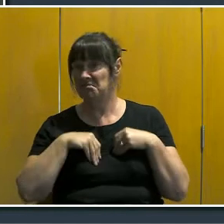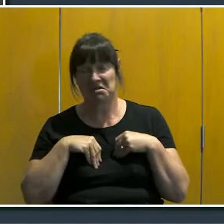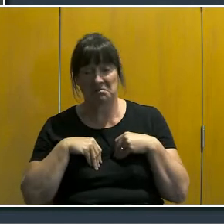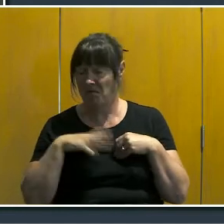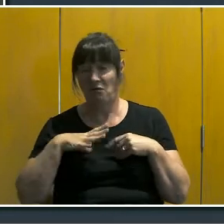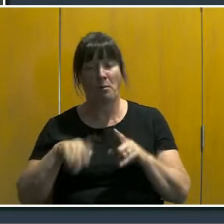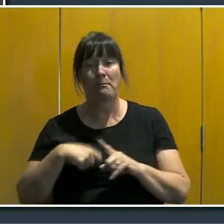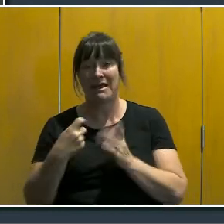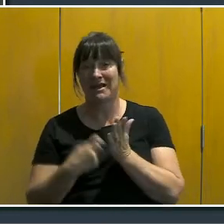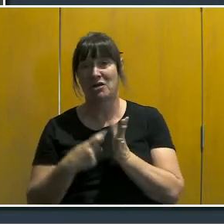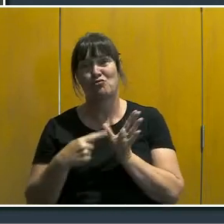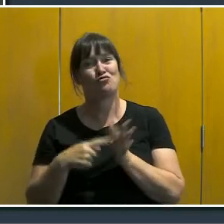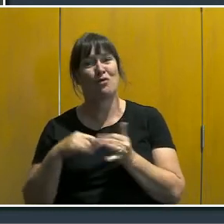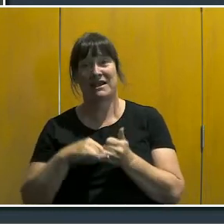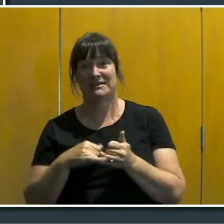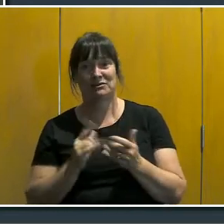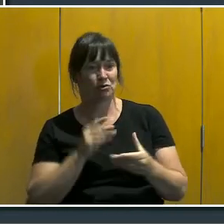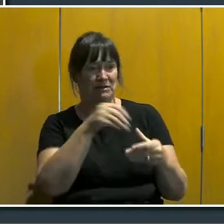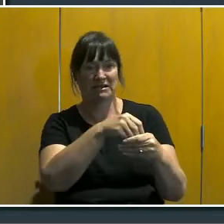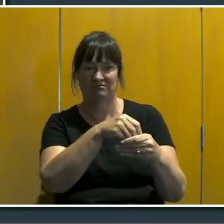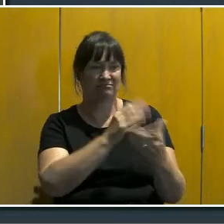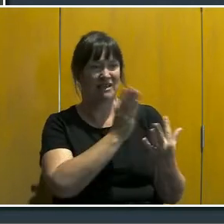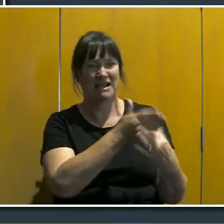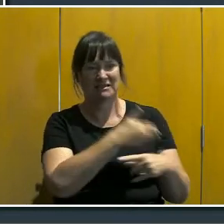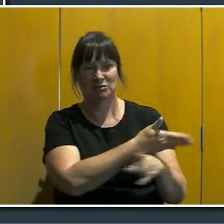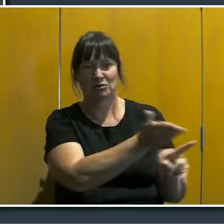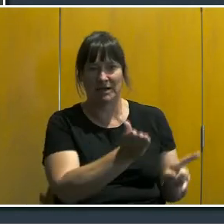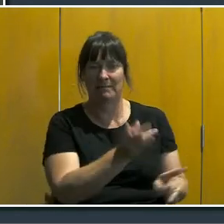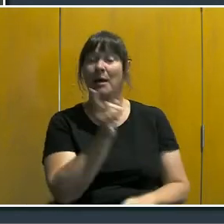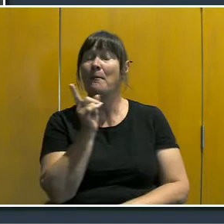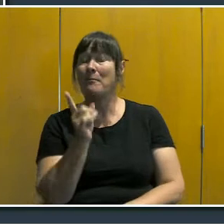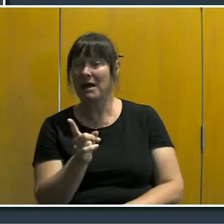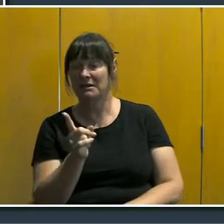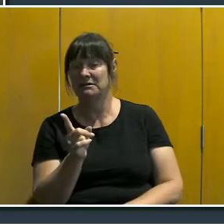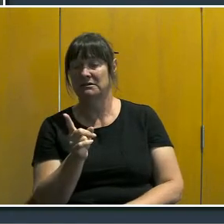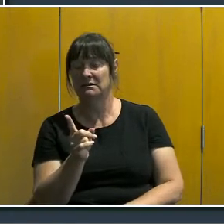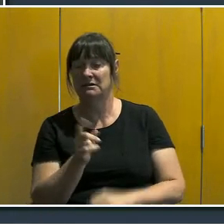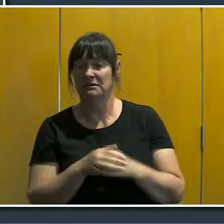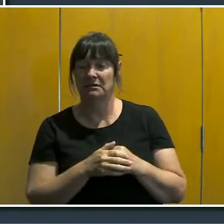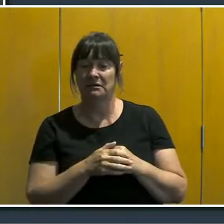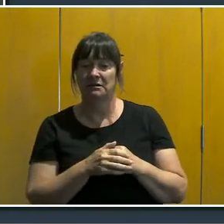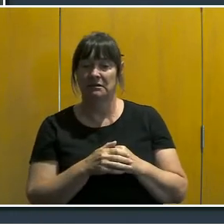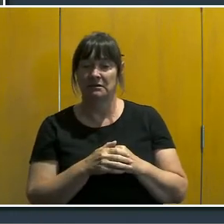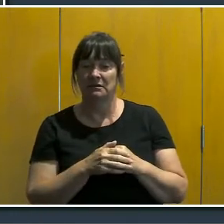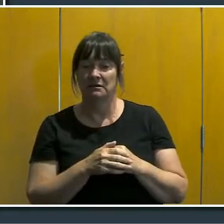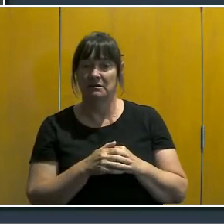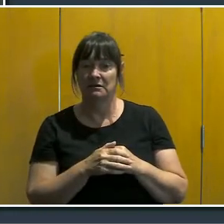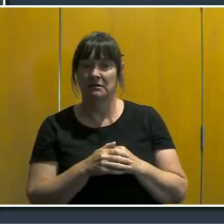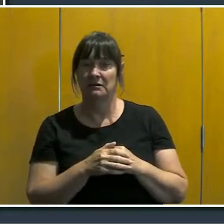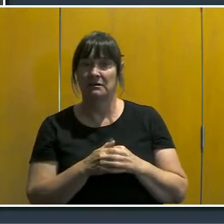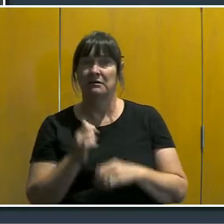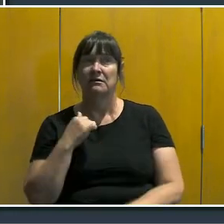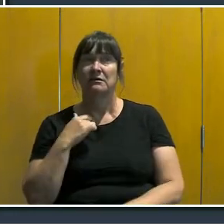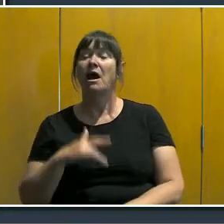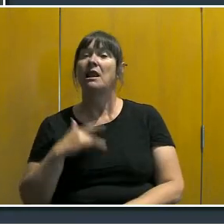rates that we all share for that. But what I do want to point out is that I live in the